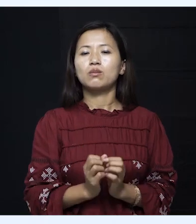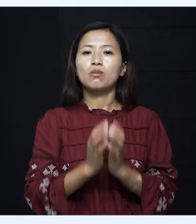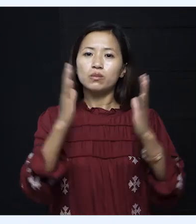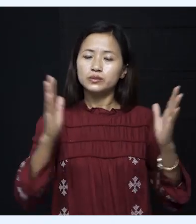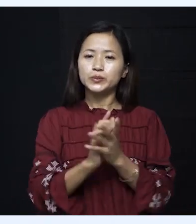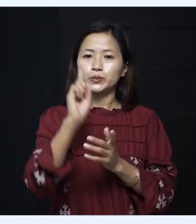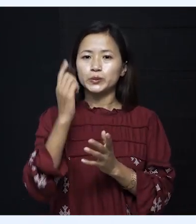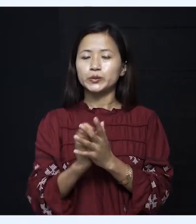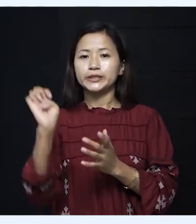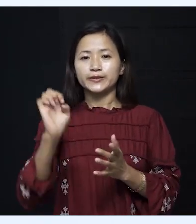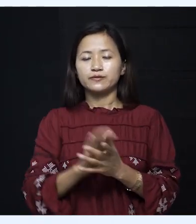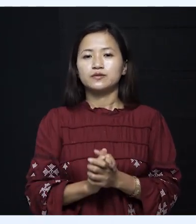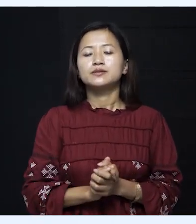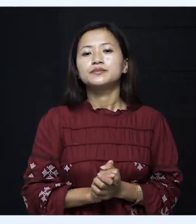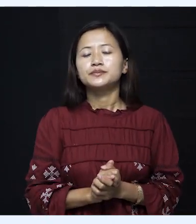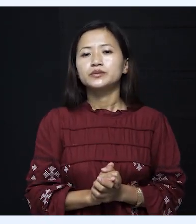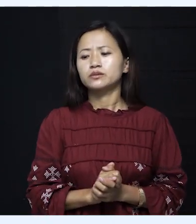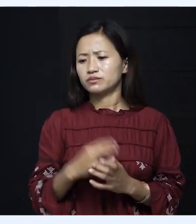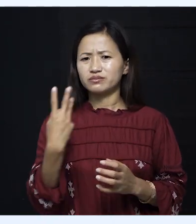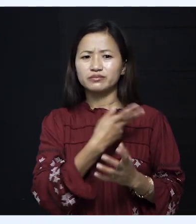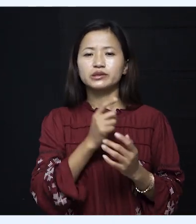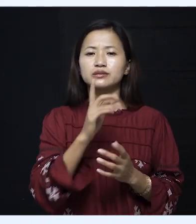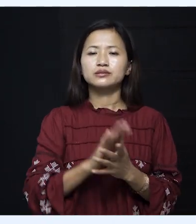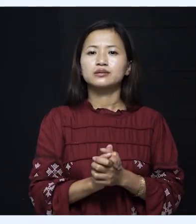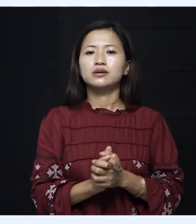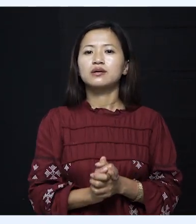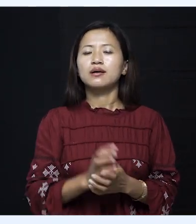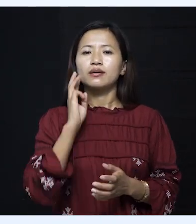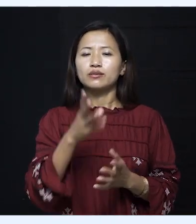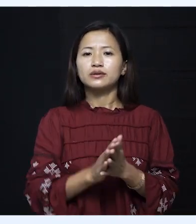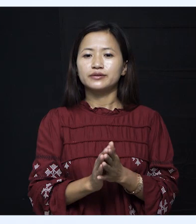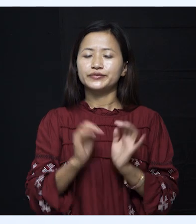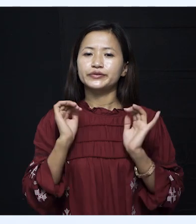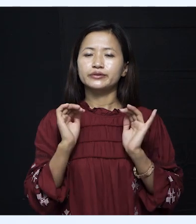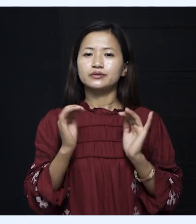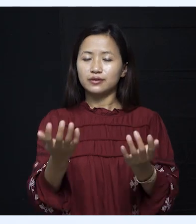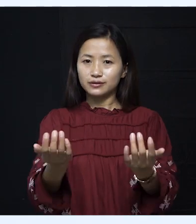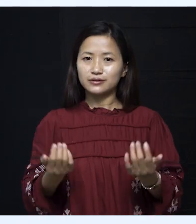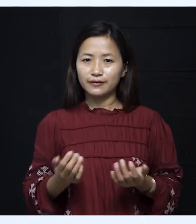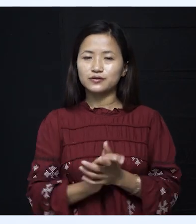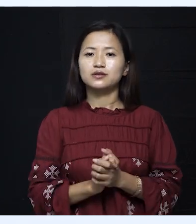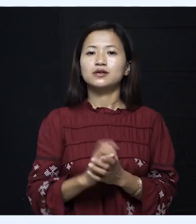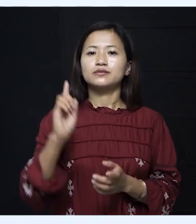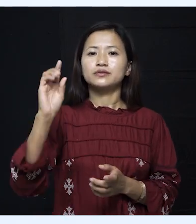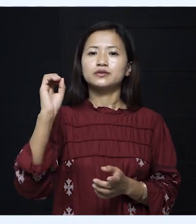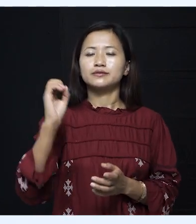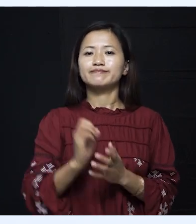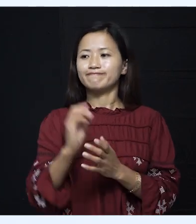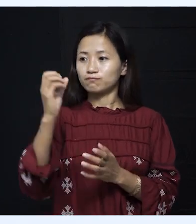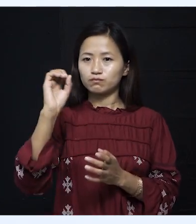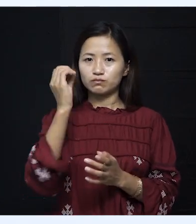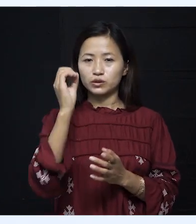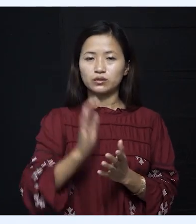That is, we can also say, I will have saved $10